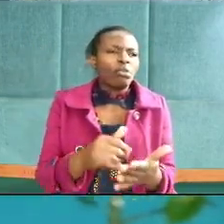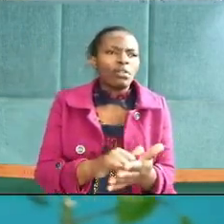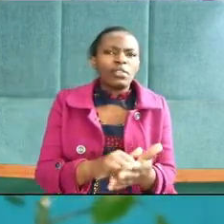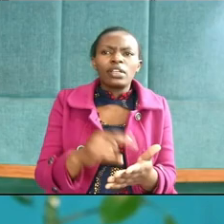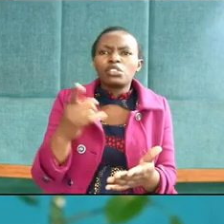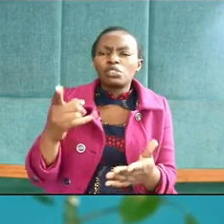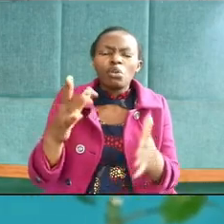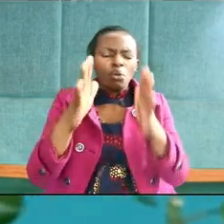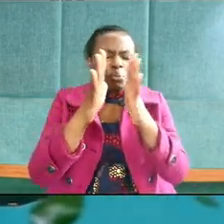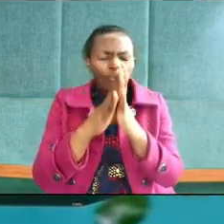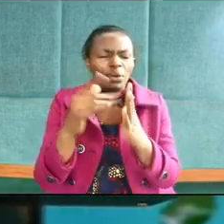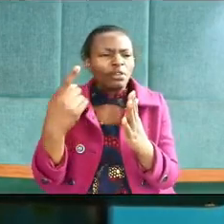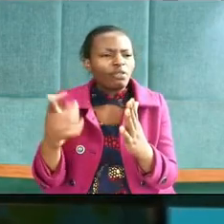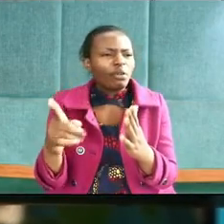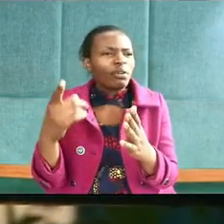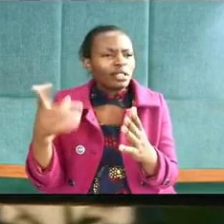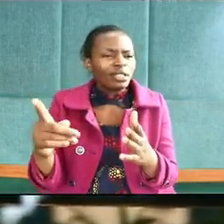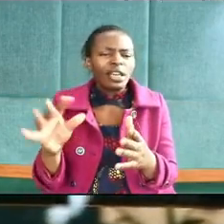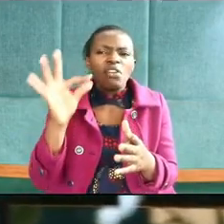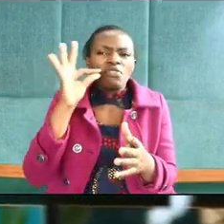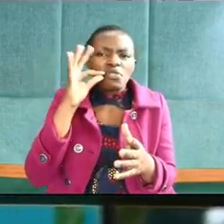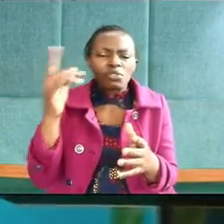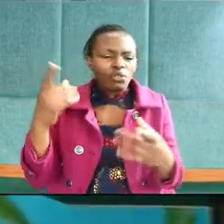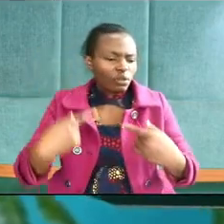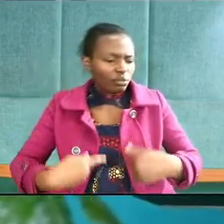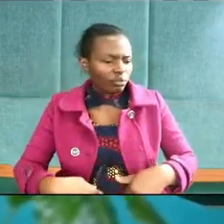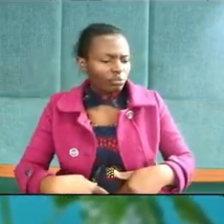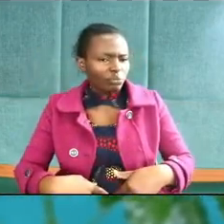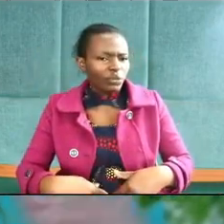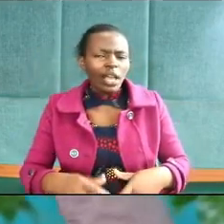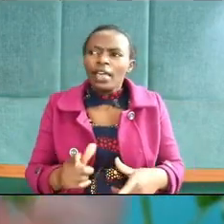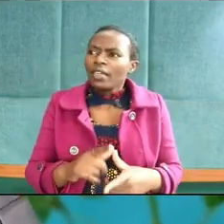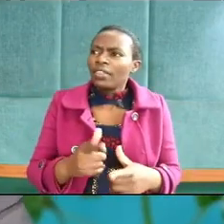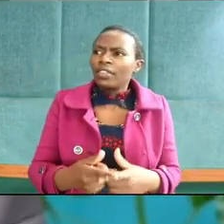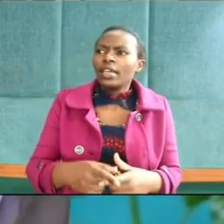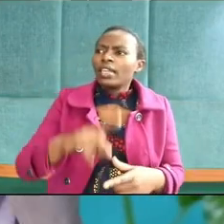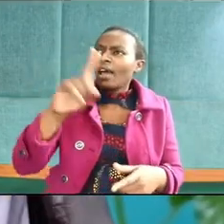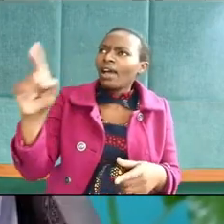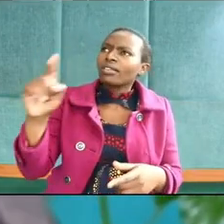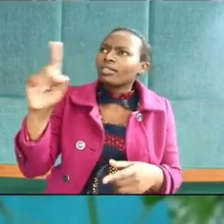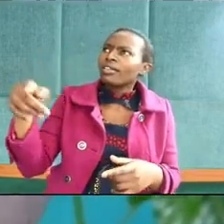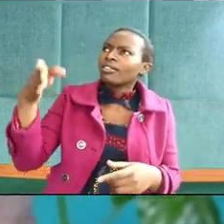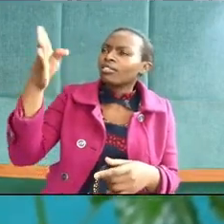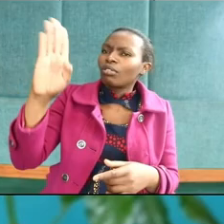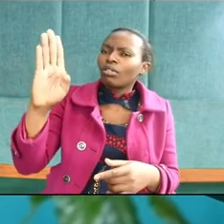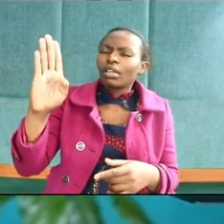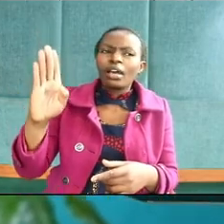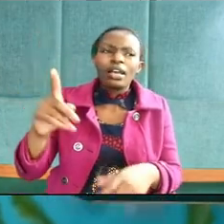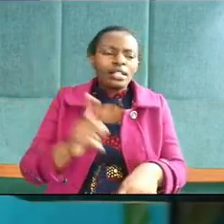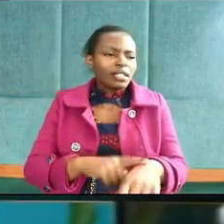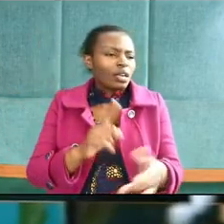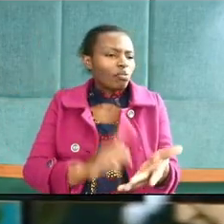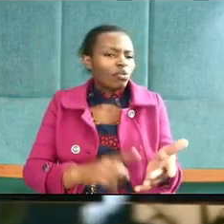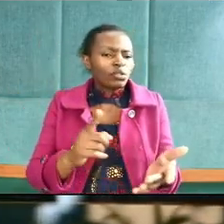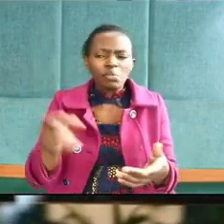of the womb. God, when will a child call in my womb? And nothing is coming up. You have gone from prayer